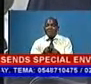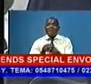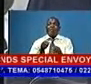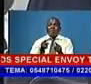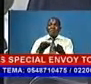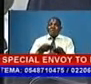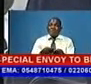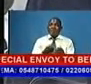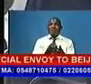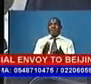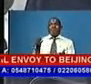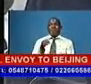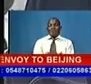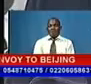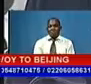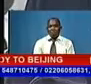away.